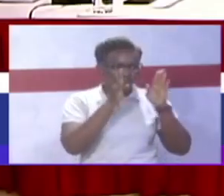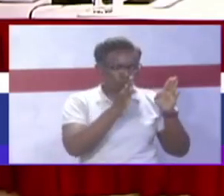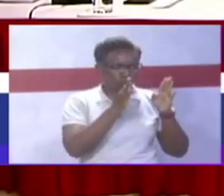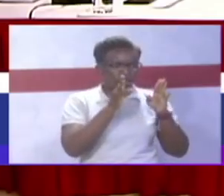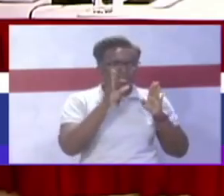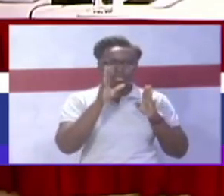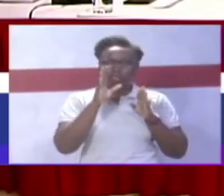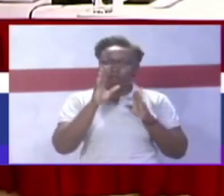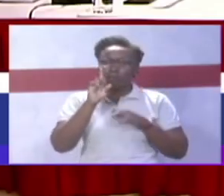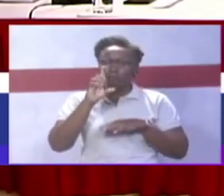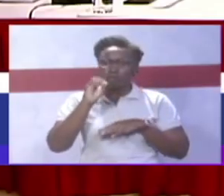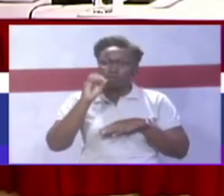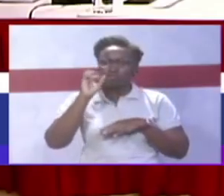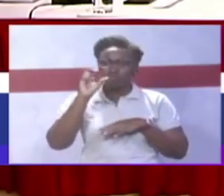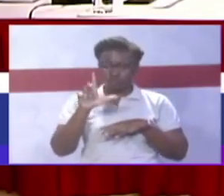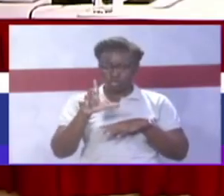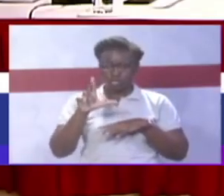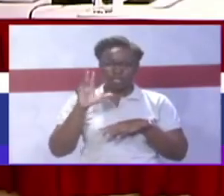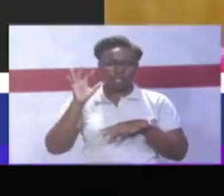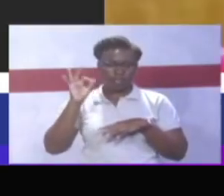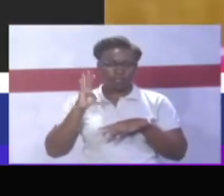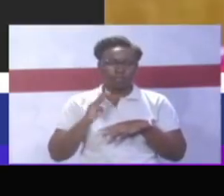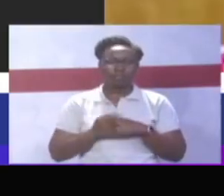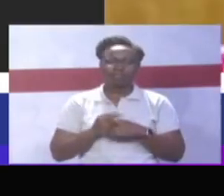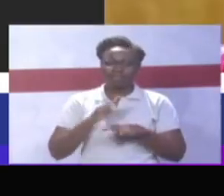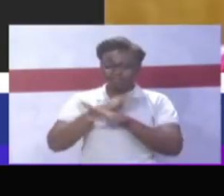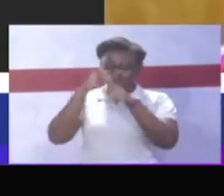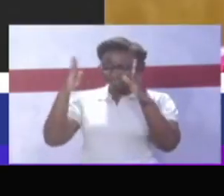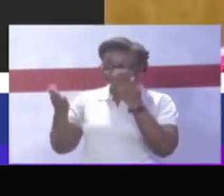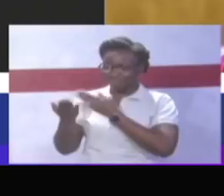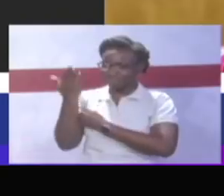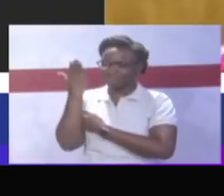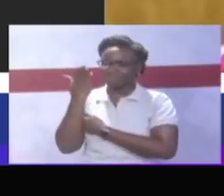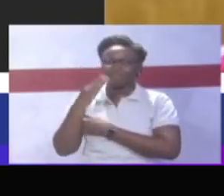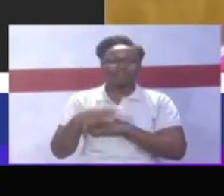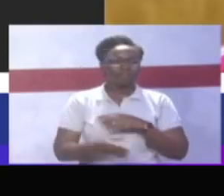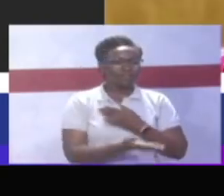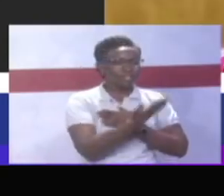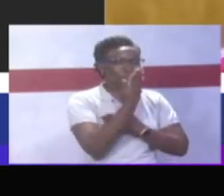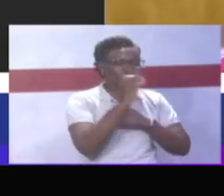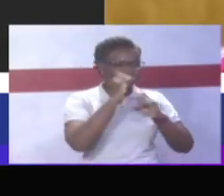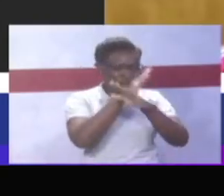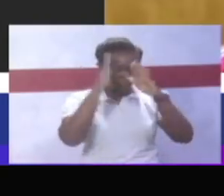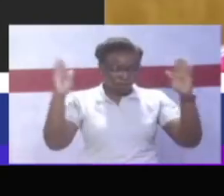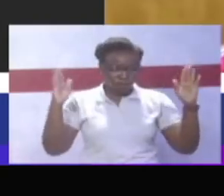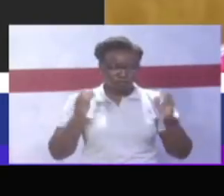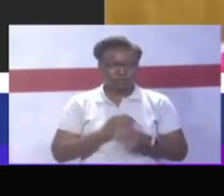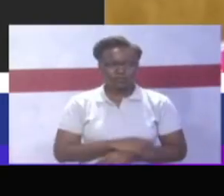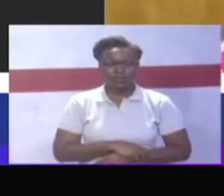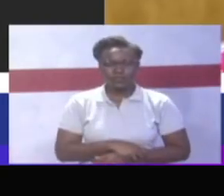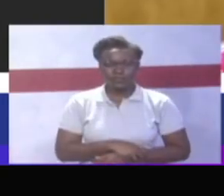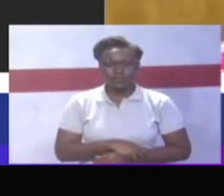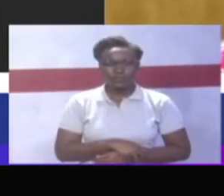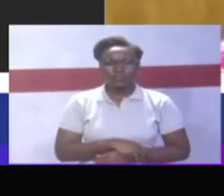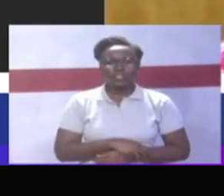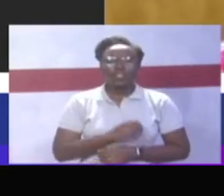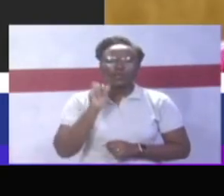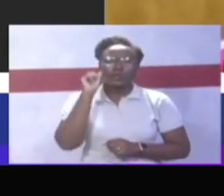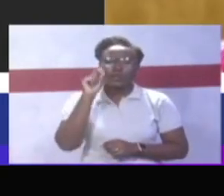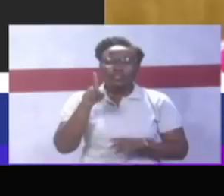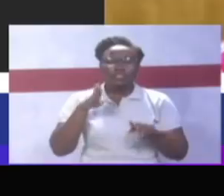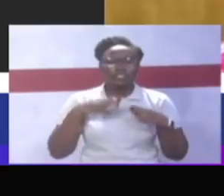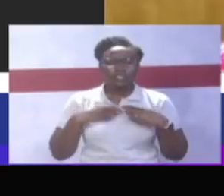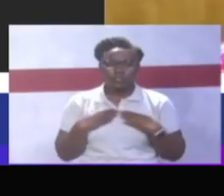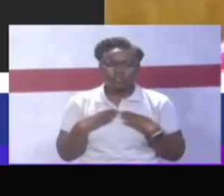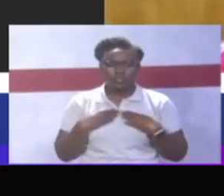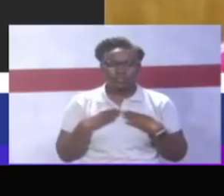Hello, good morning. Hi, good morning to everyone. Rai Rikomas from 103.1 FM. The question I have has to